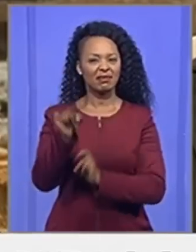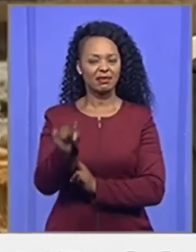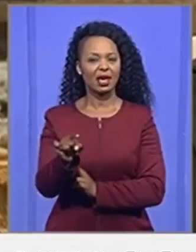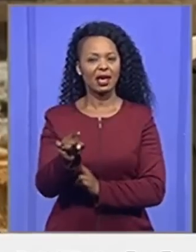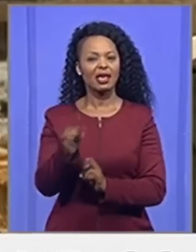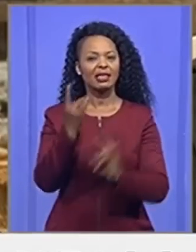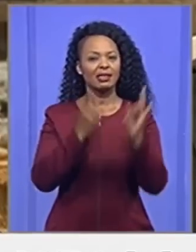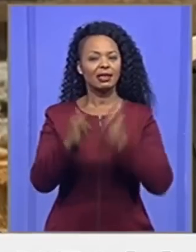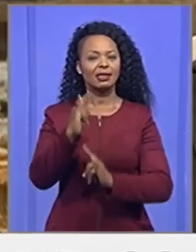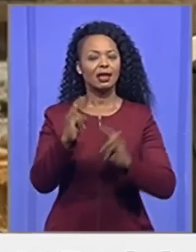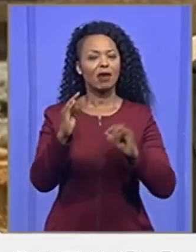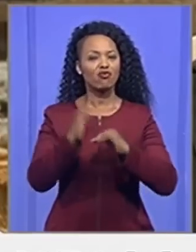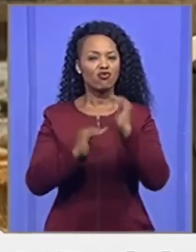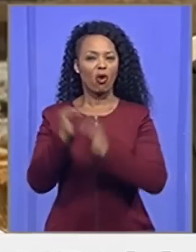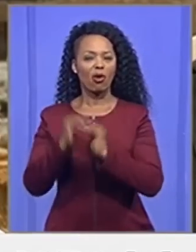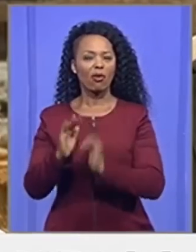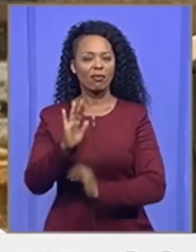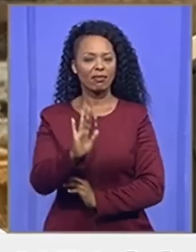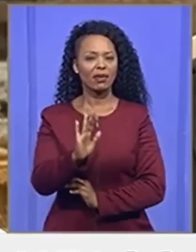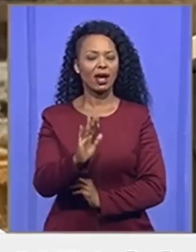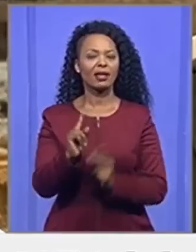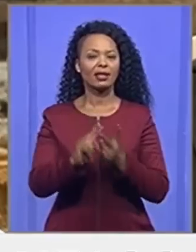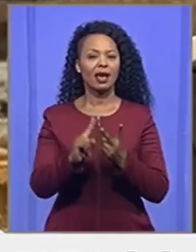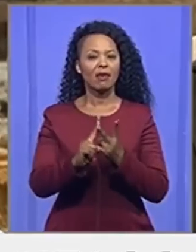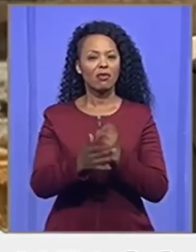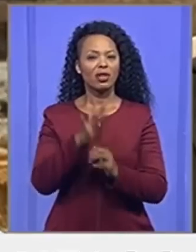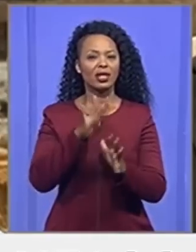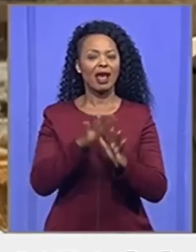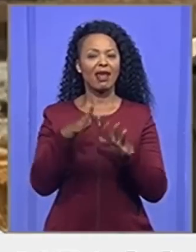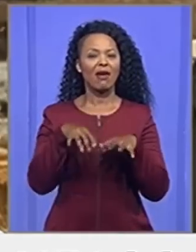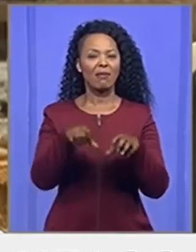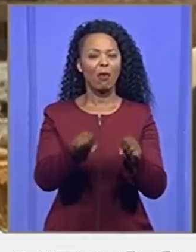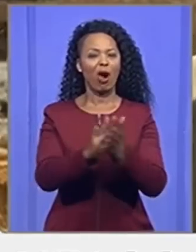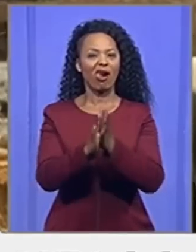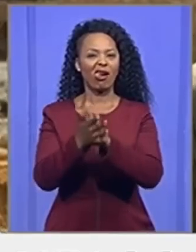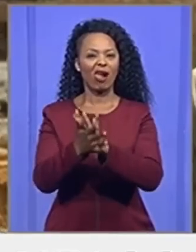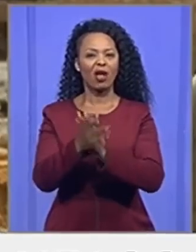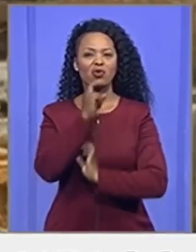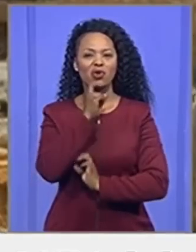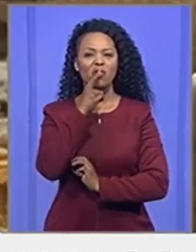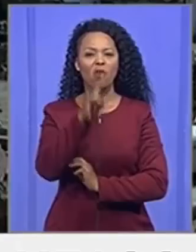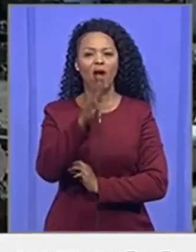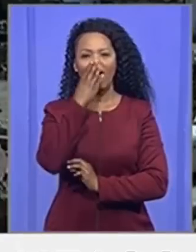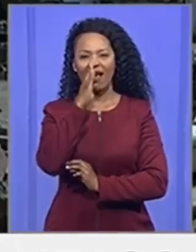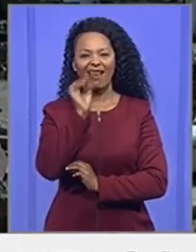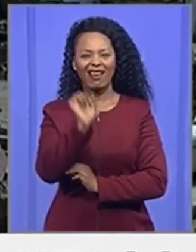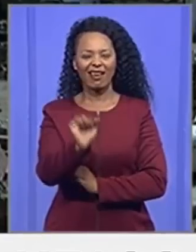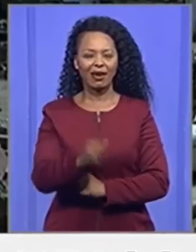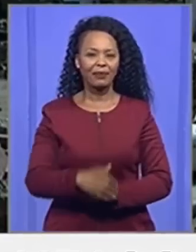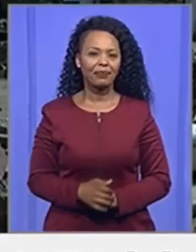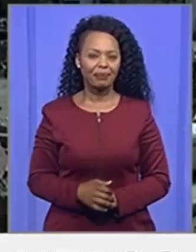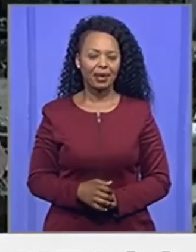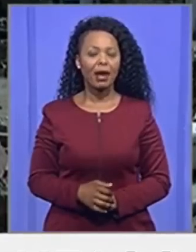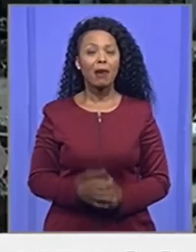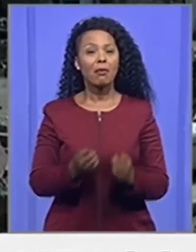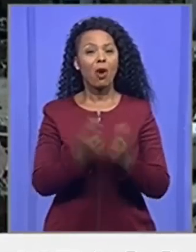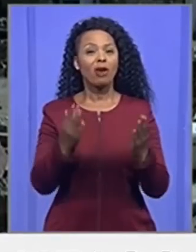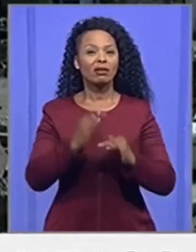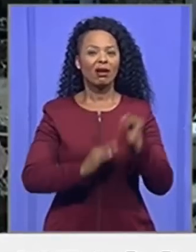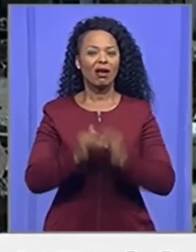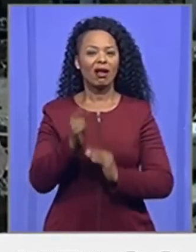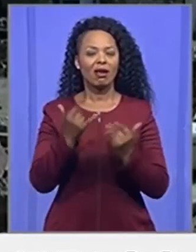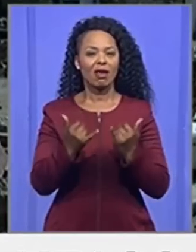city property that has been potentially hijacked or is used for illegal activities. Bontši bja meago ke yeo e